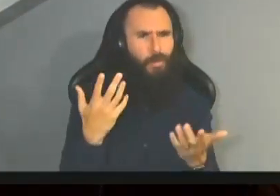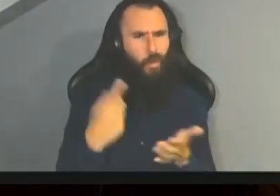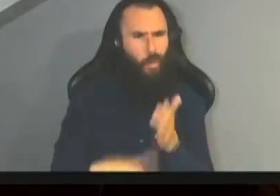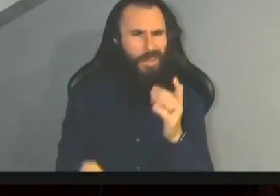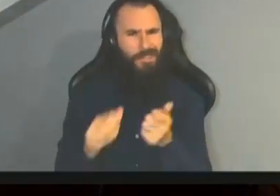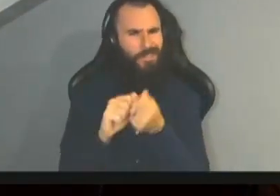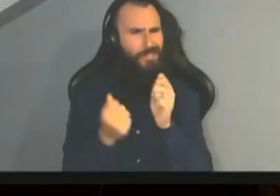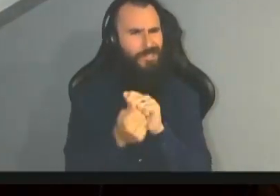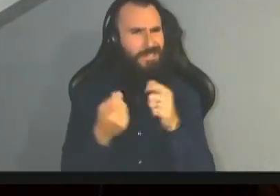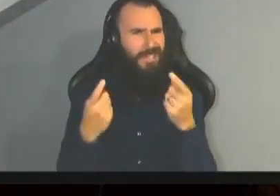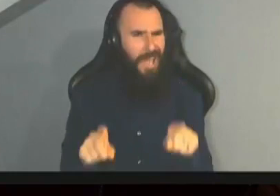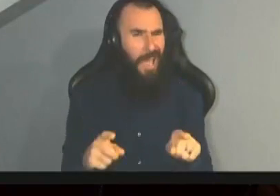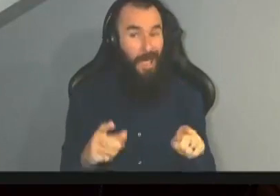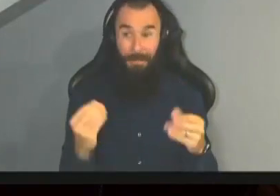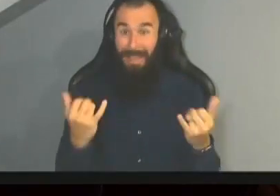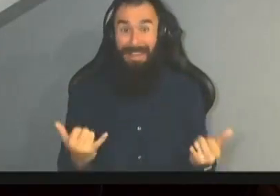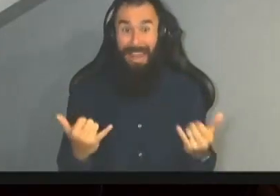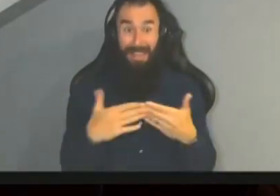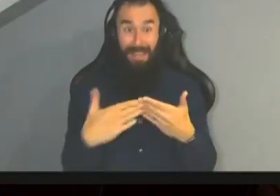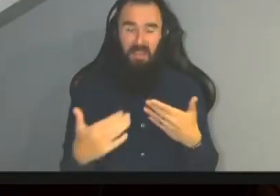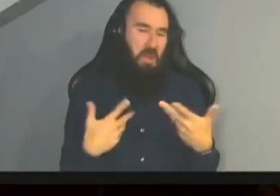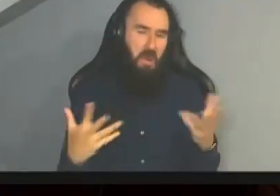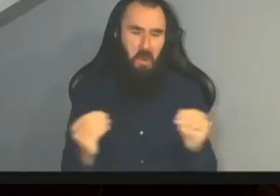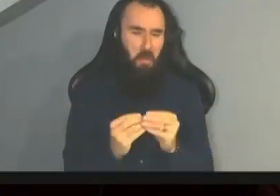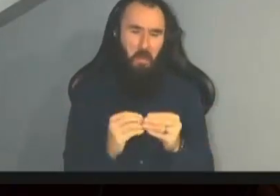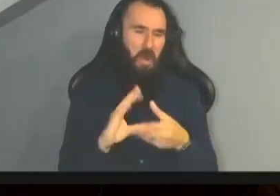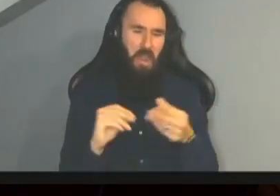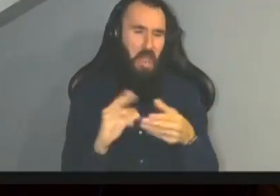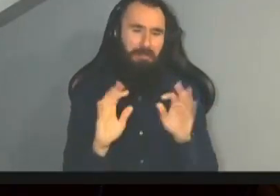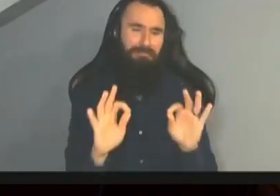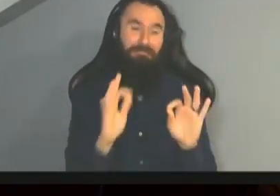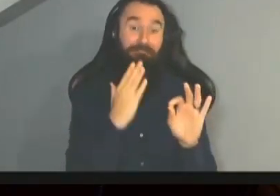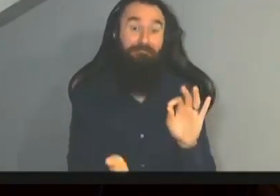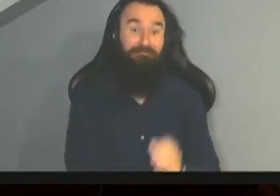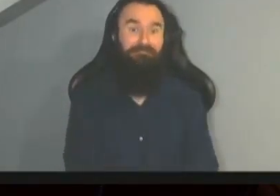be. And at this point, I do not have any further comments.